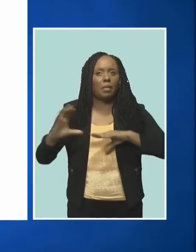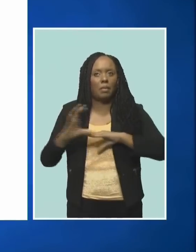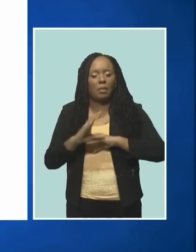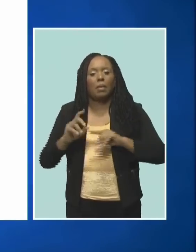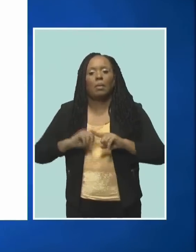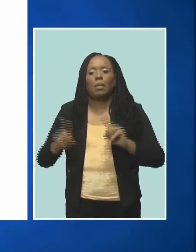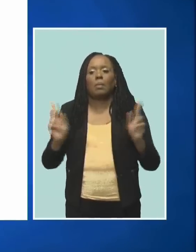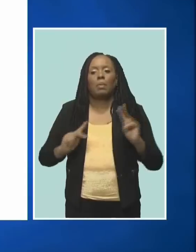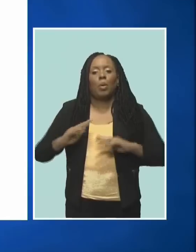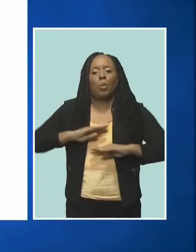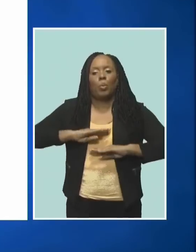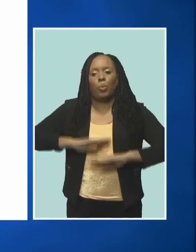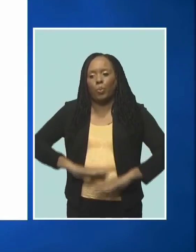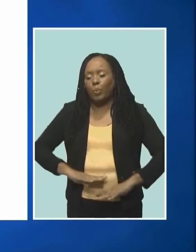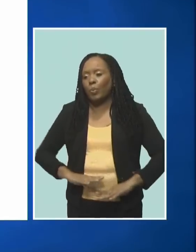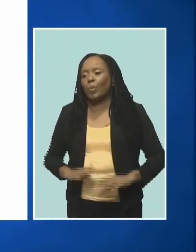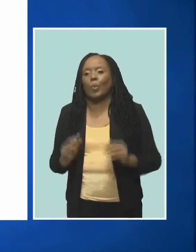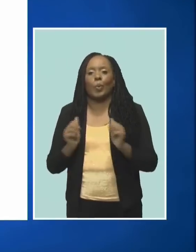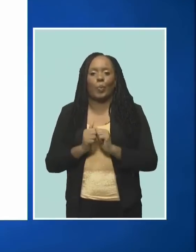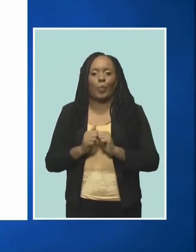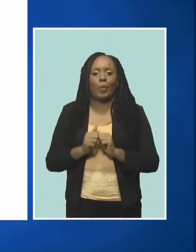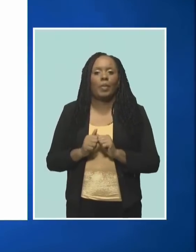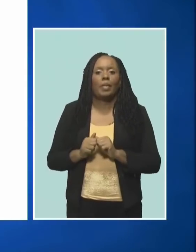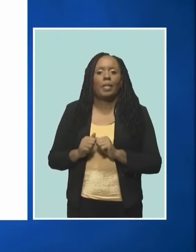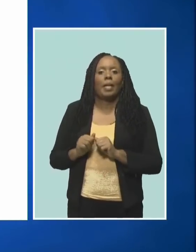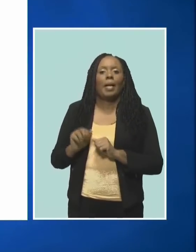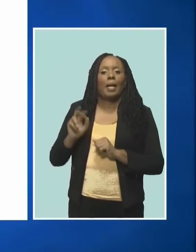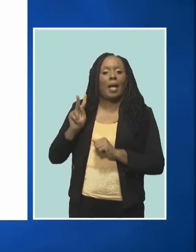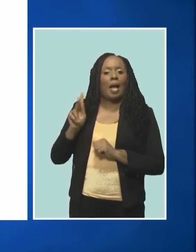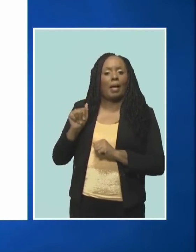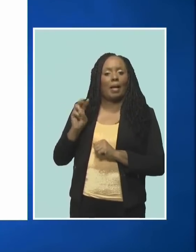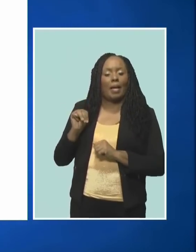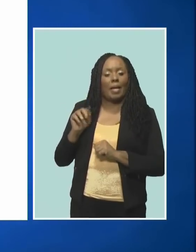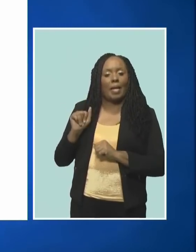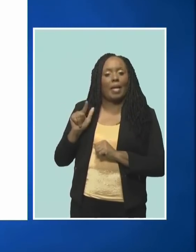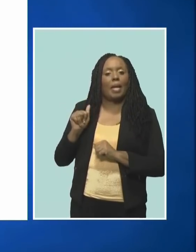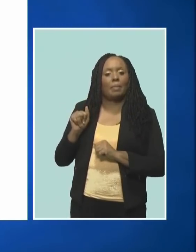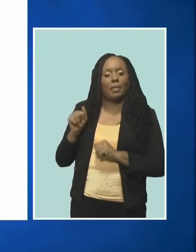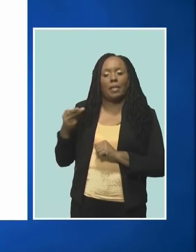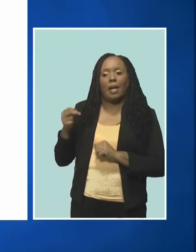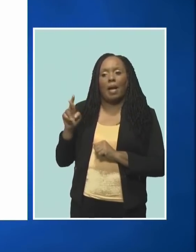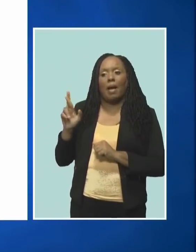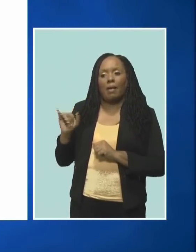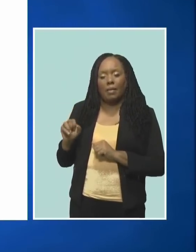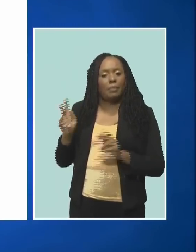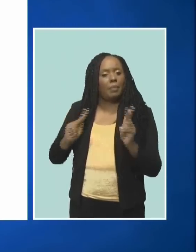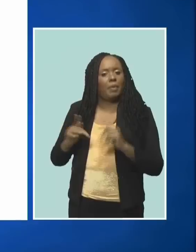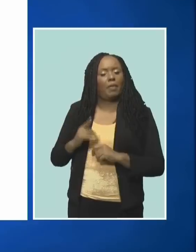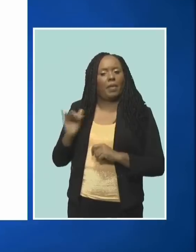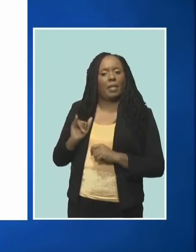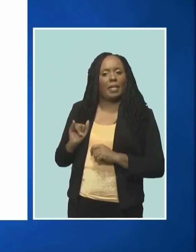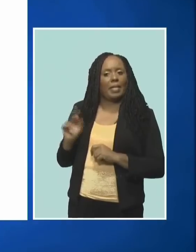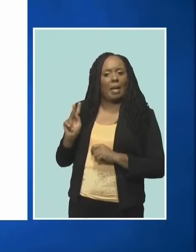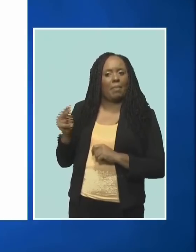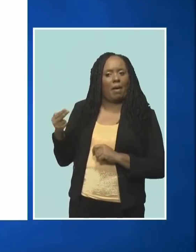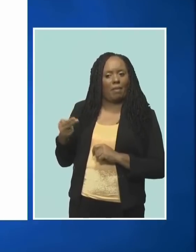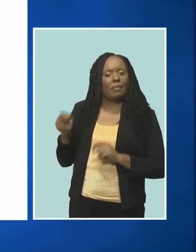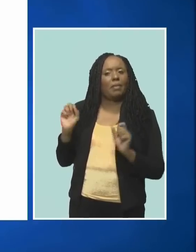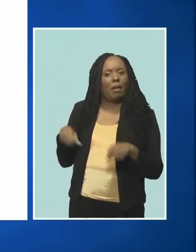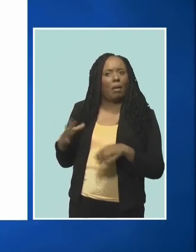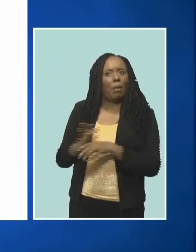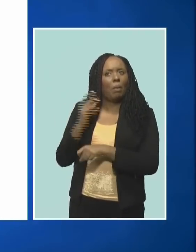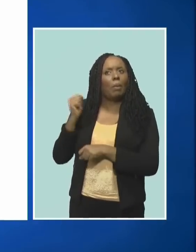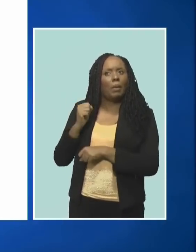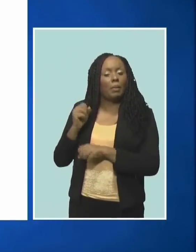relief being breathed because we simply realize now that there's a distinct possibility that Democrats can pull this thing off in a situation before where it